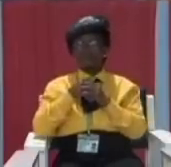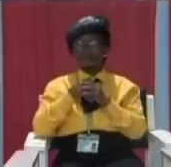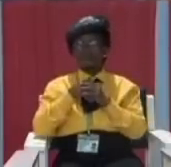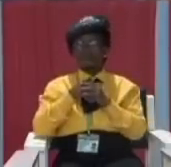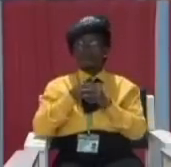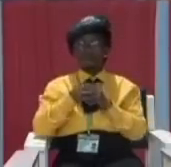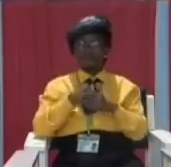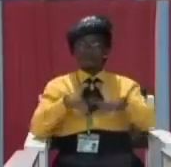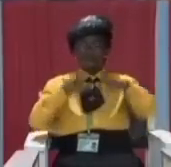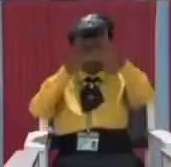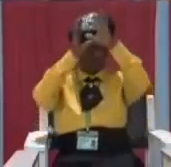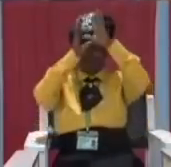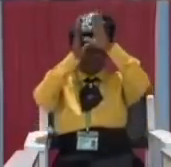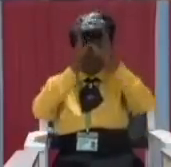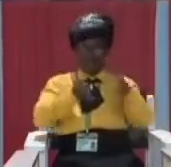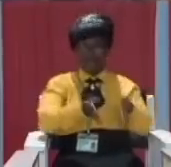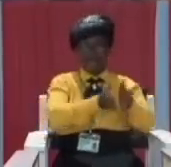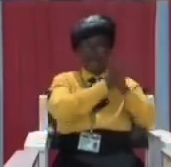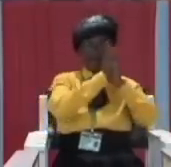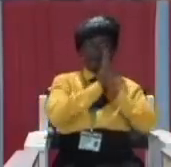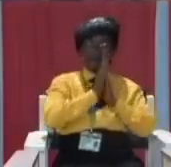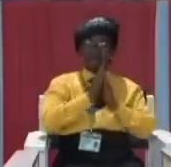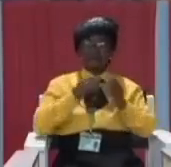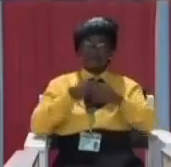Daddy asked me to tell you a story.